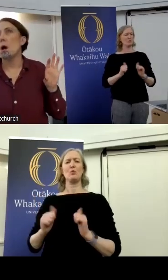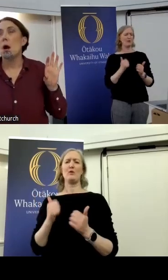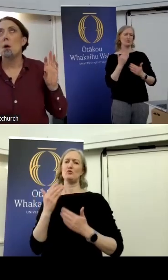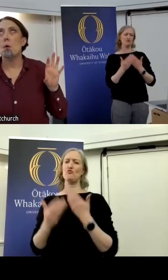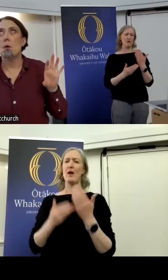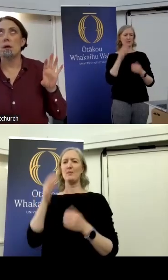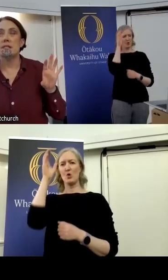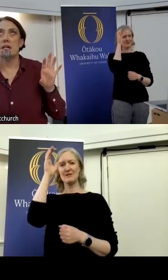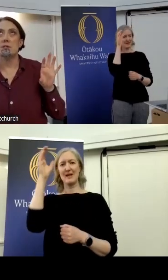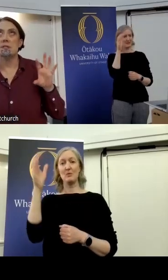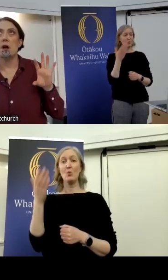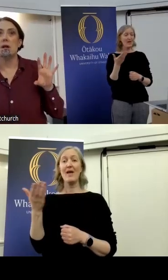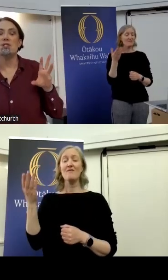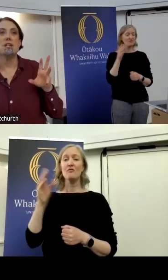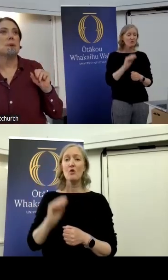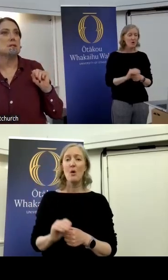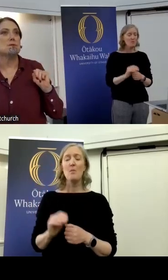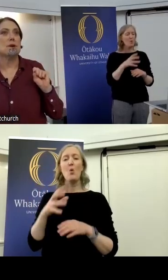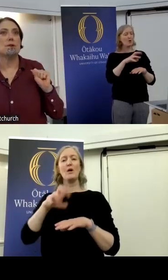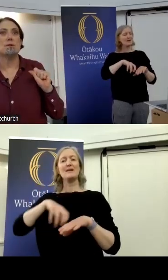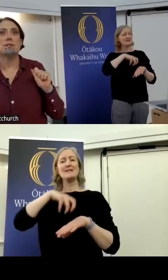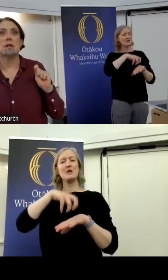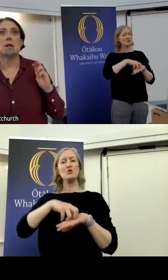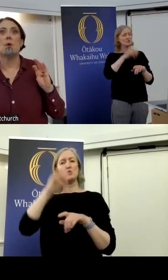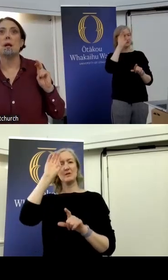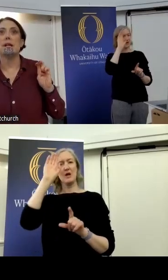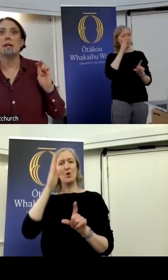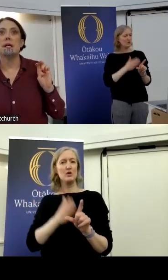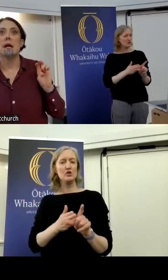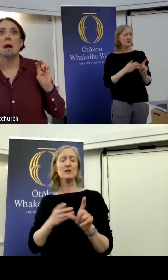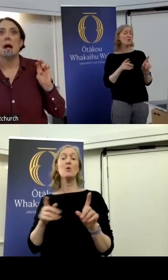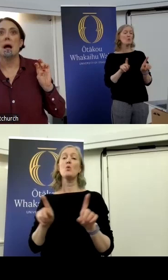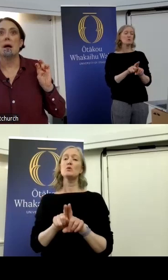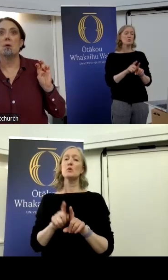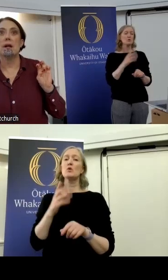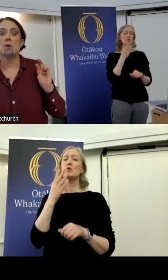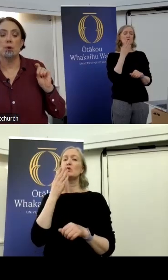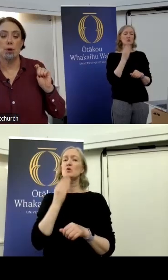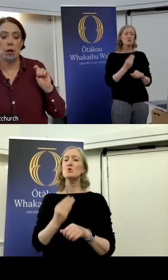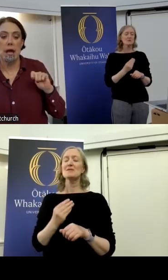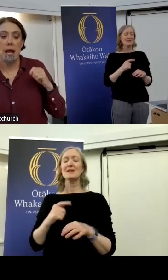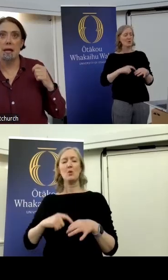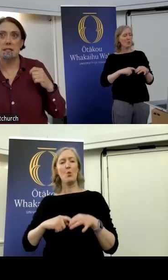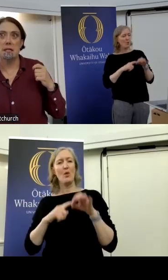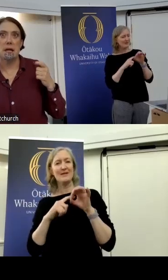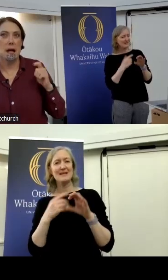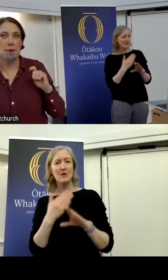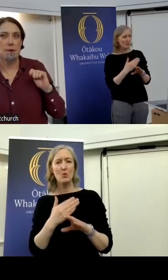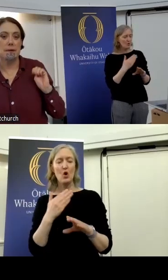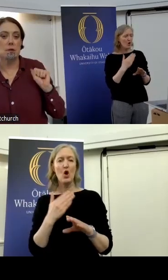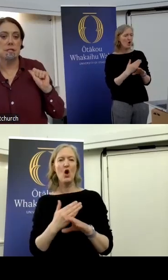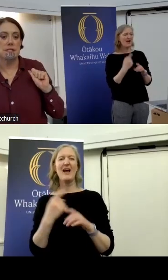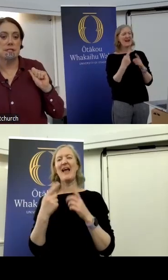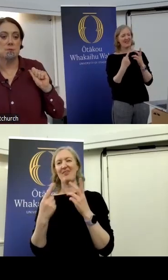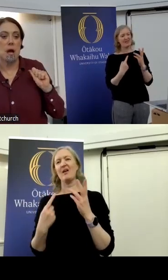think, organisational psychology, but it's also used in quality work and in a couple of